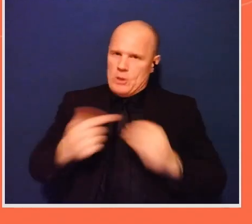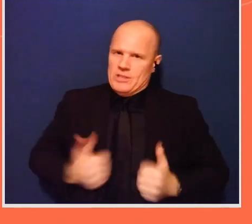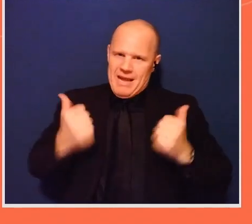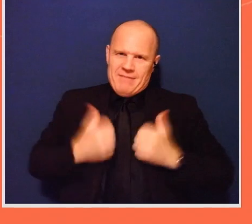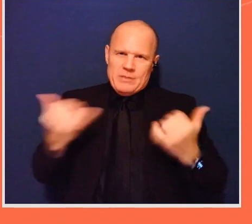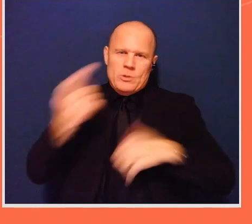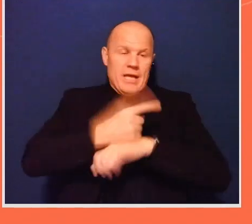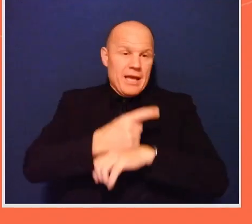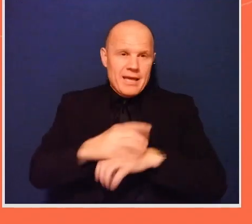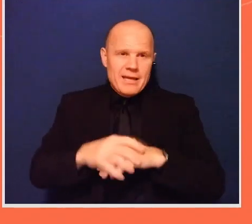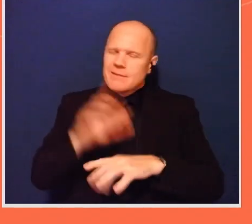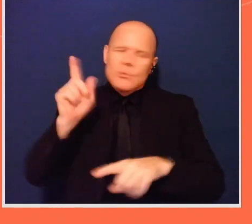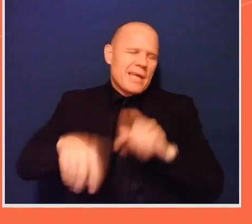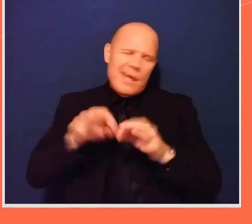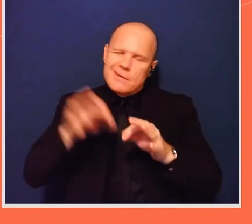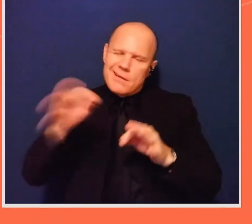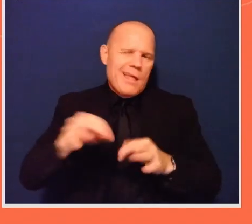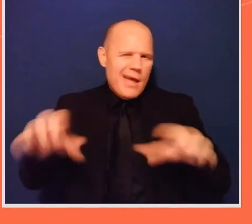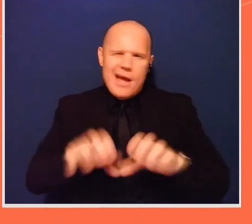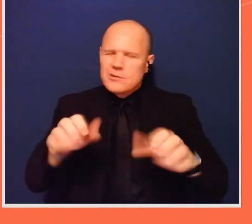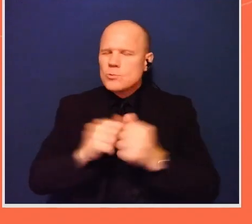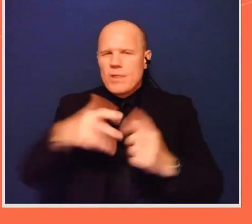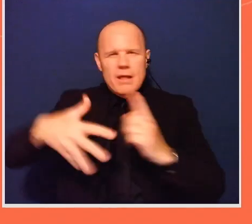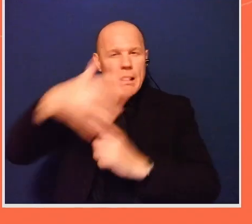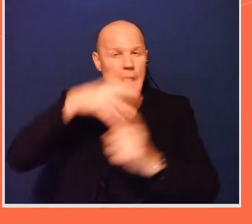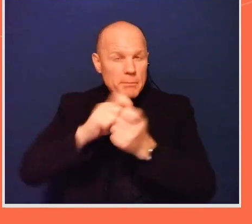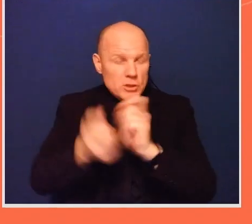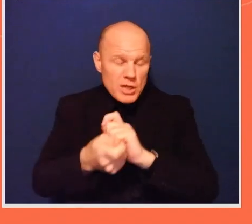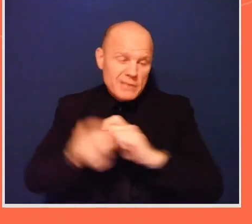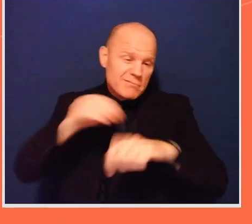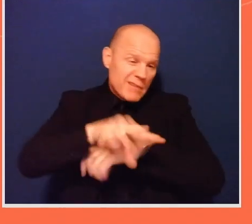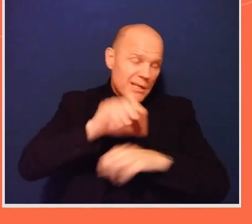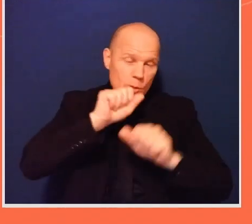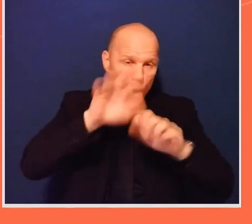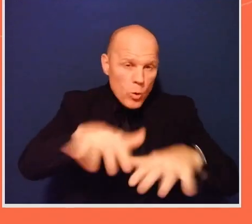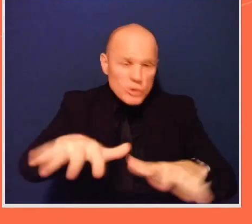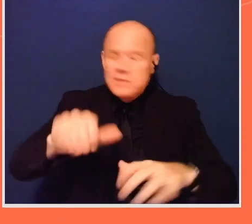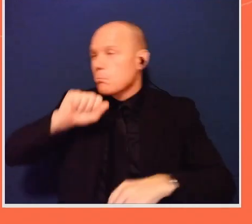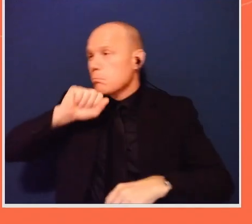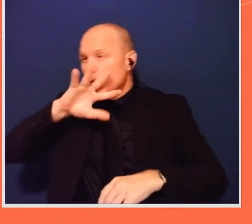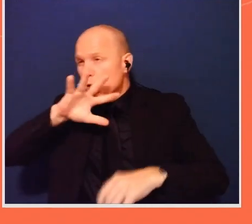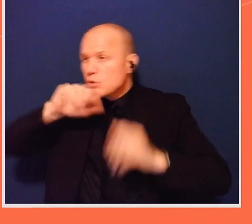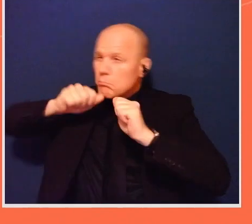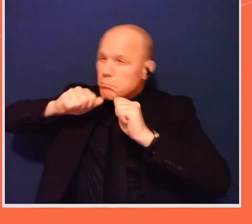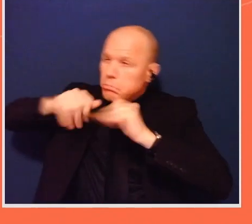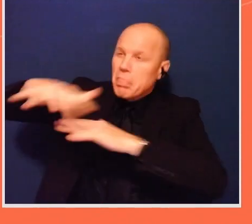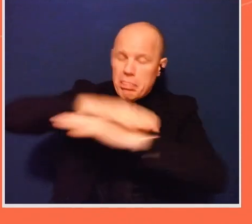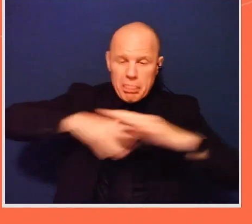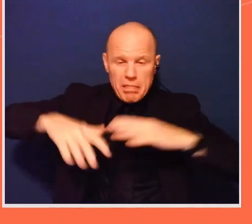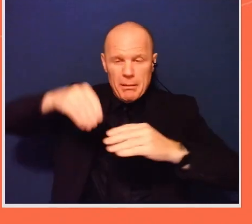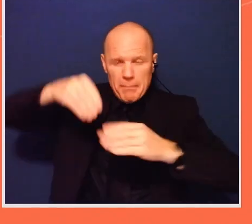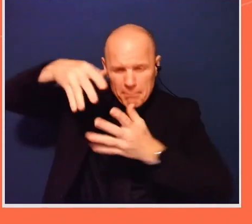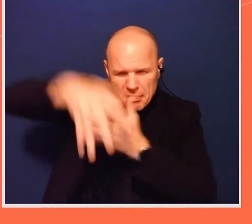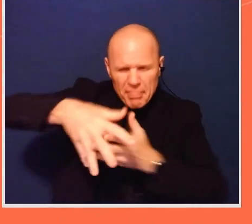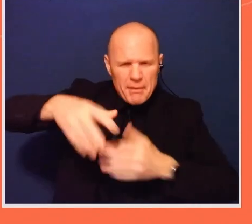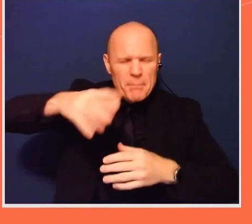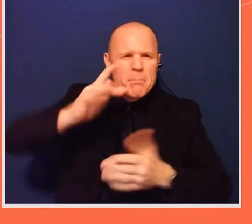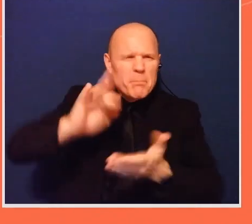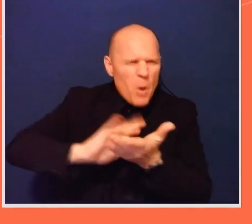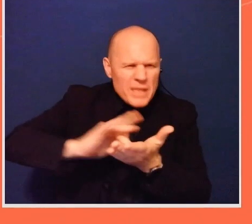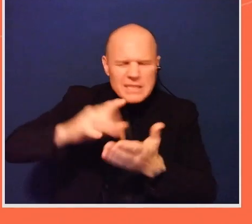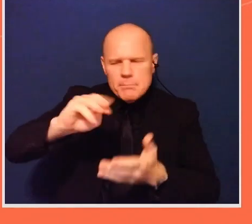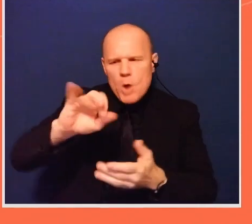of people to fake it and to avoid responsibility. Too much money chasing too few fish.